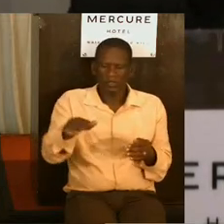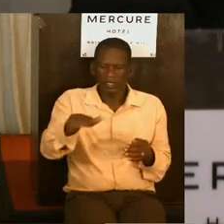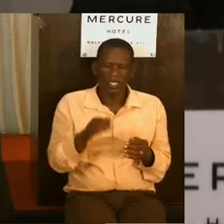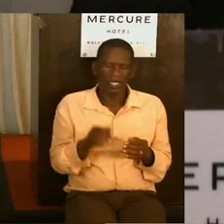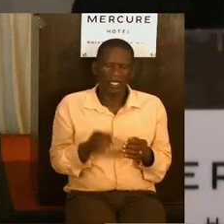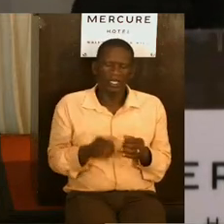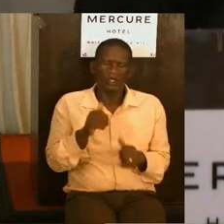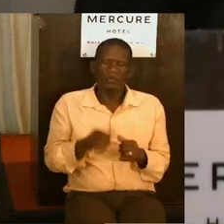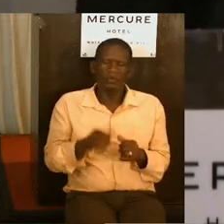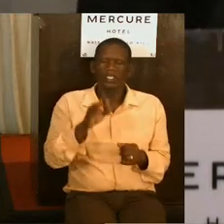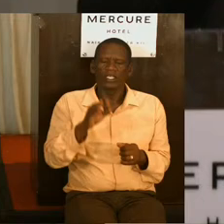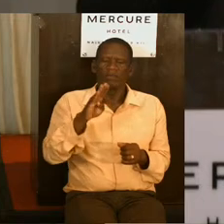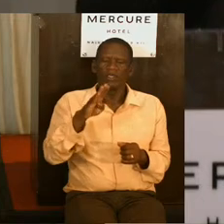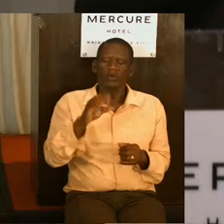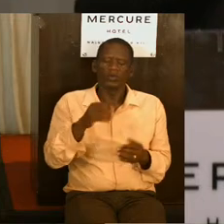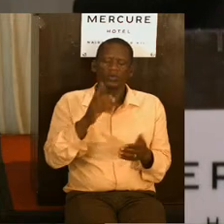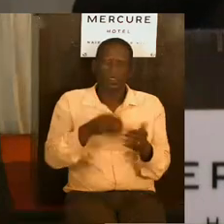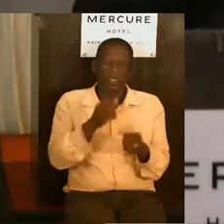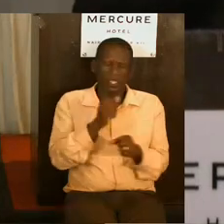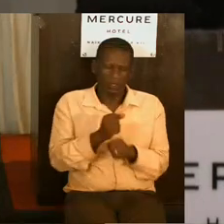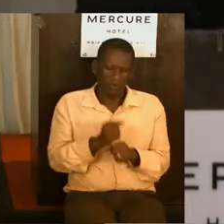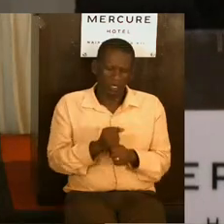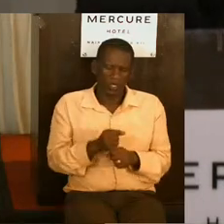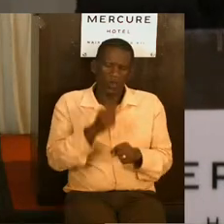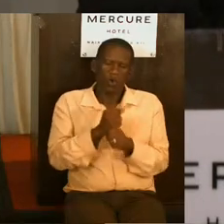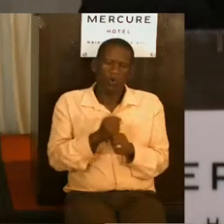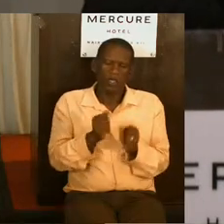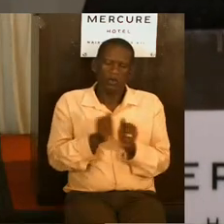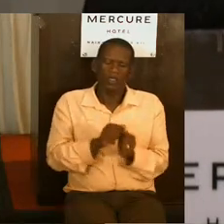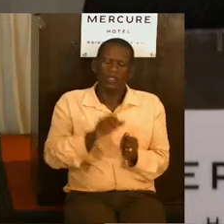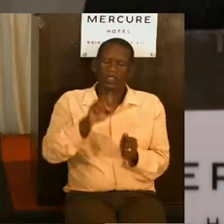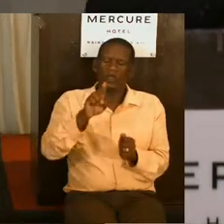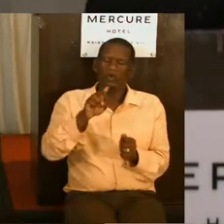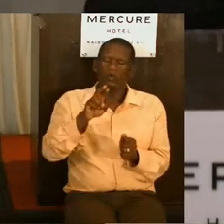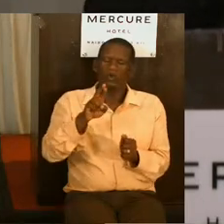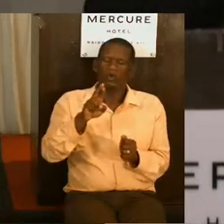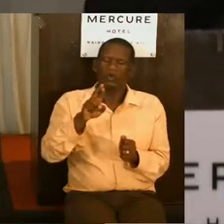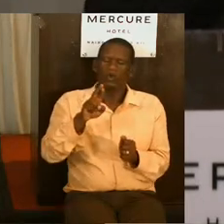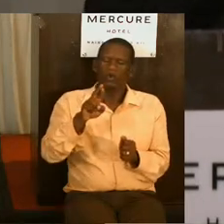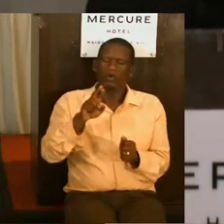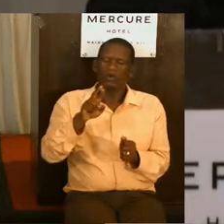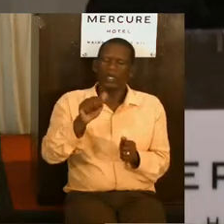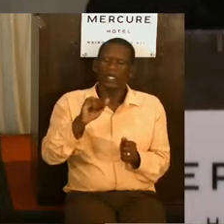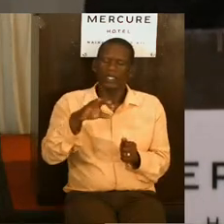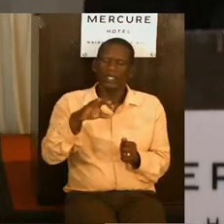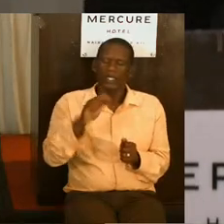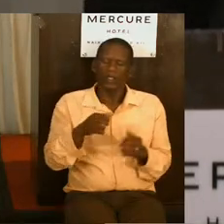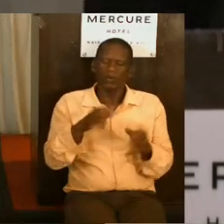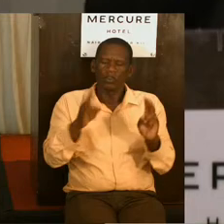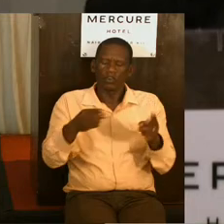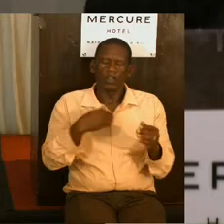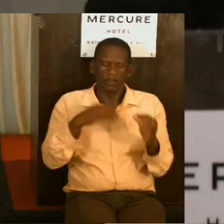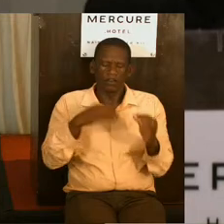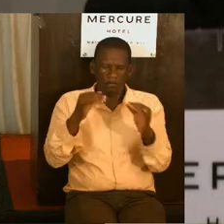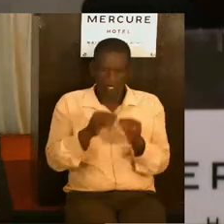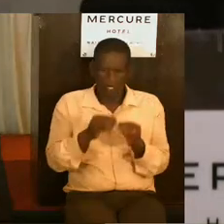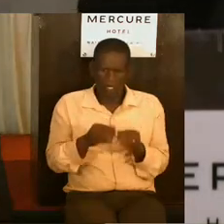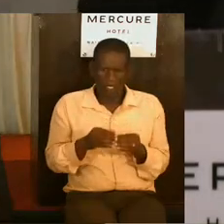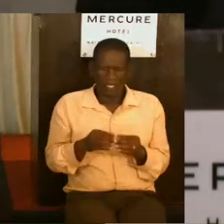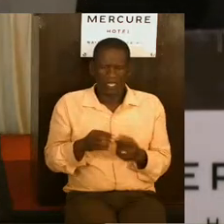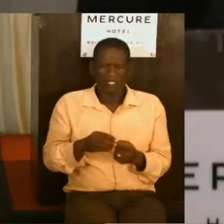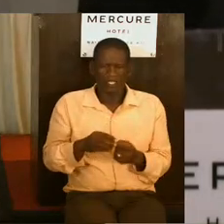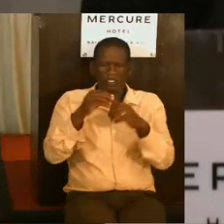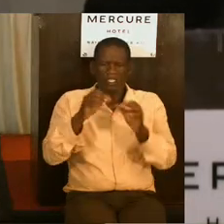what the fbos are doing working with uraya usually convince we usually have meetings on